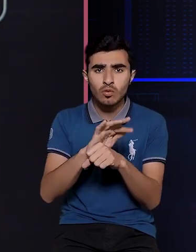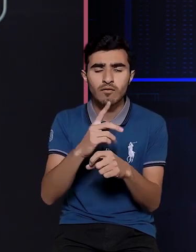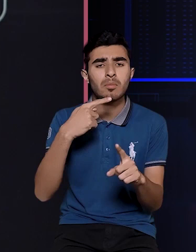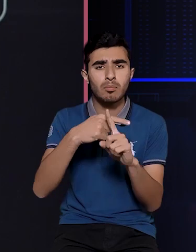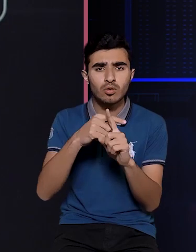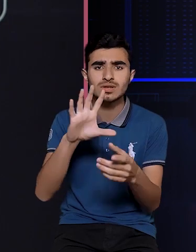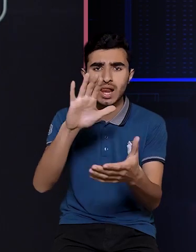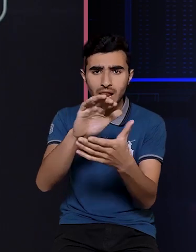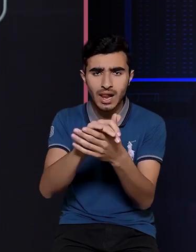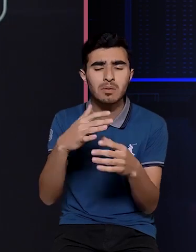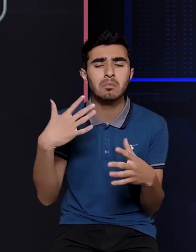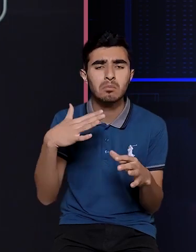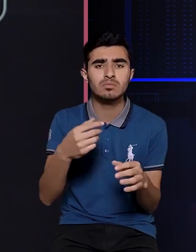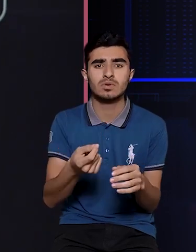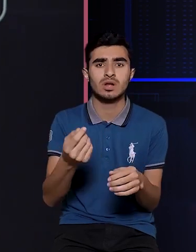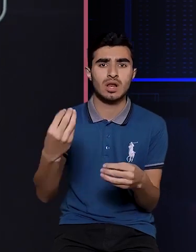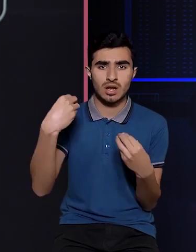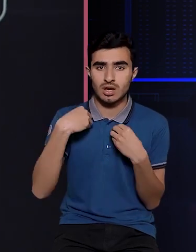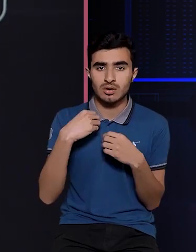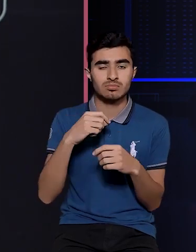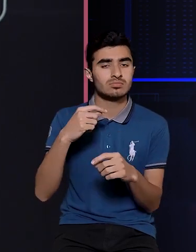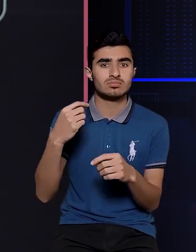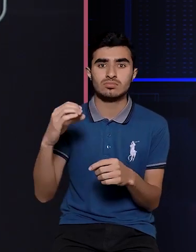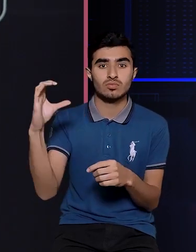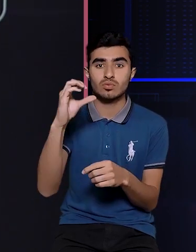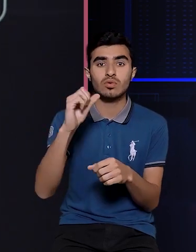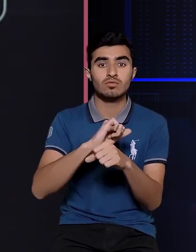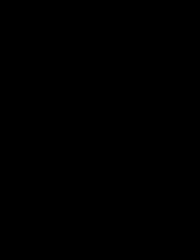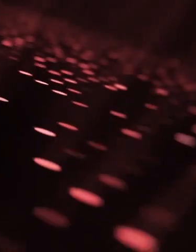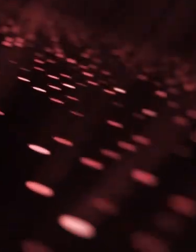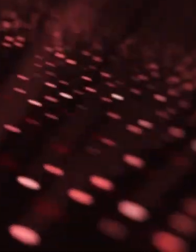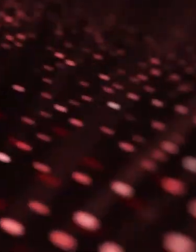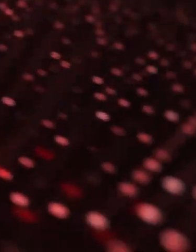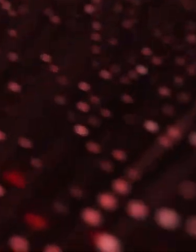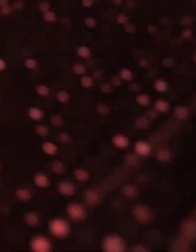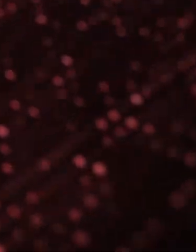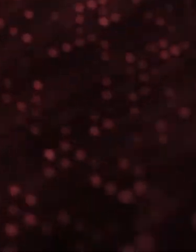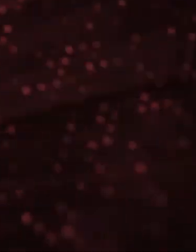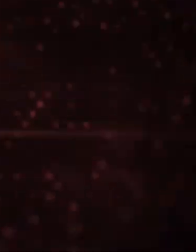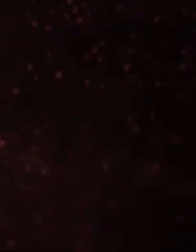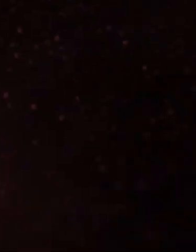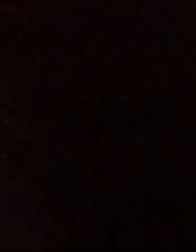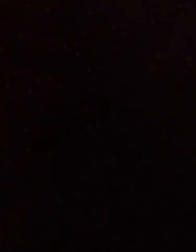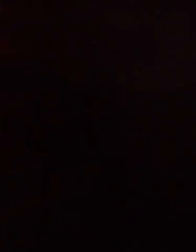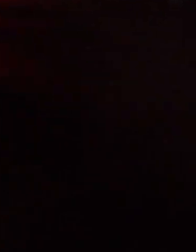COVID, even when living with a COVID positive patient.